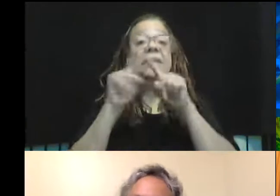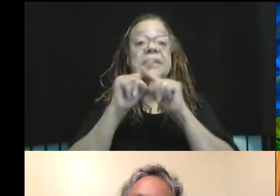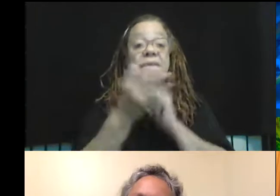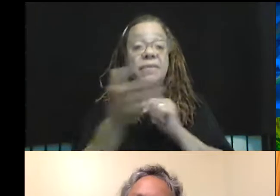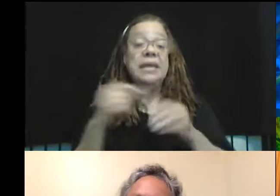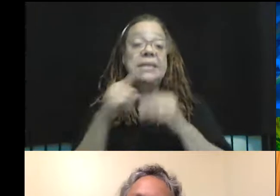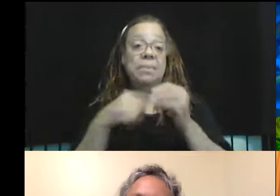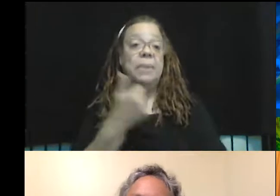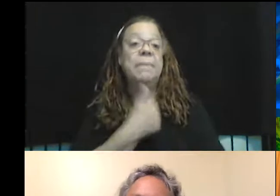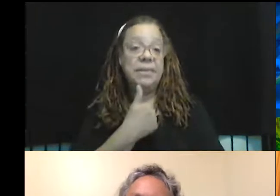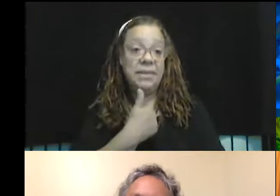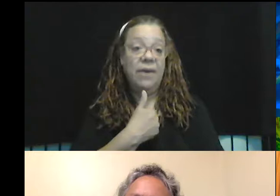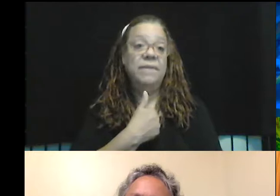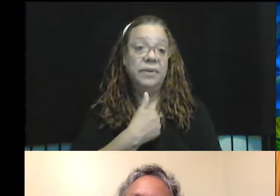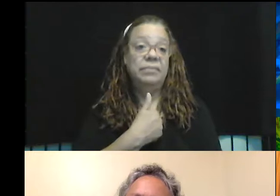So,